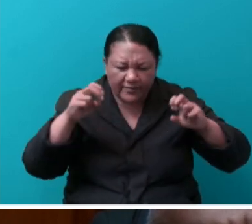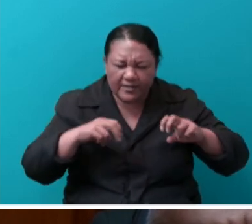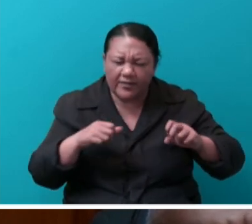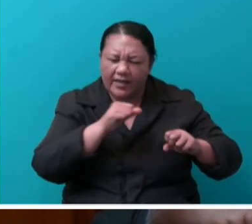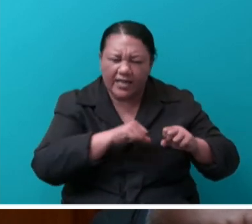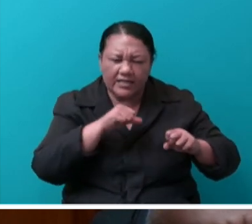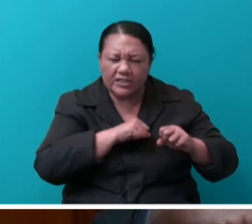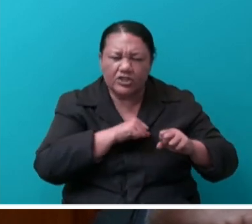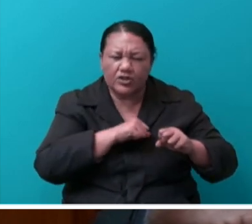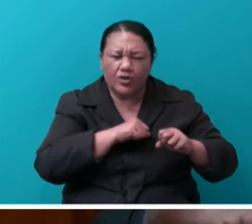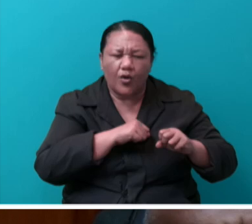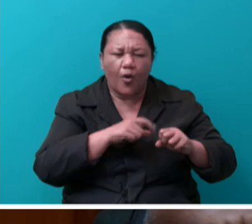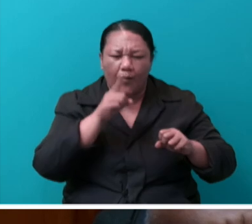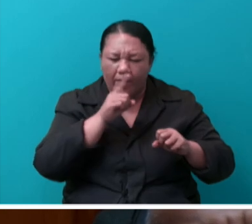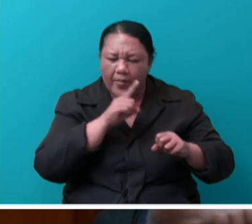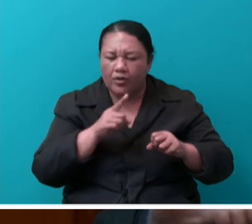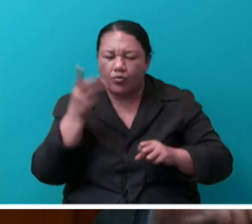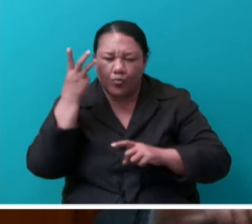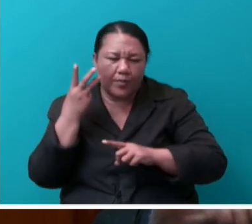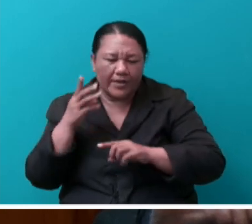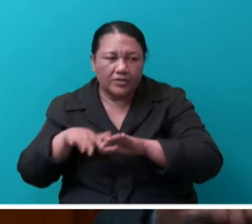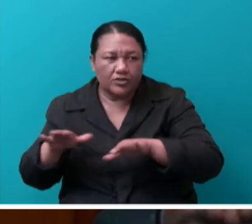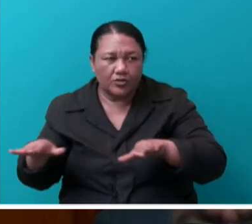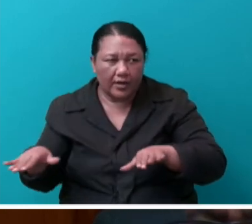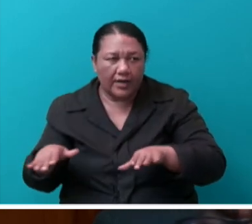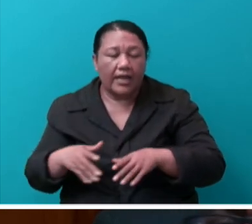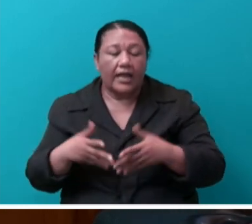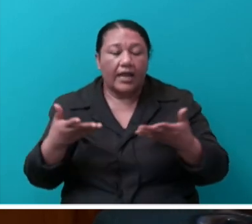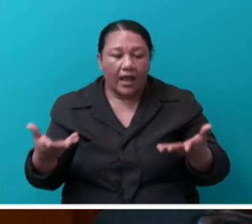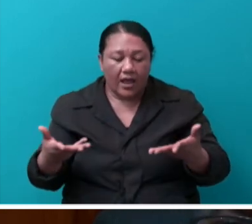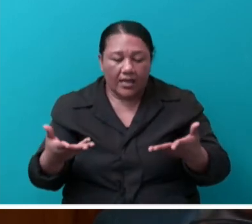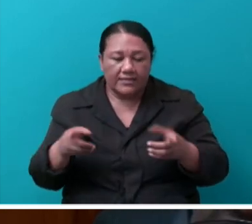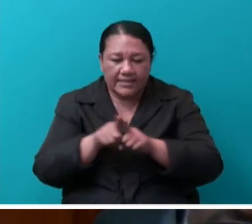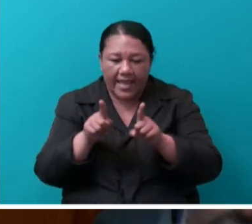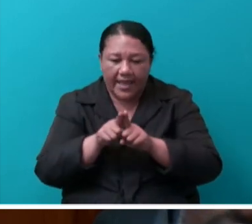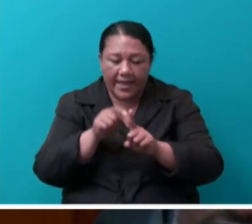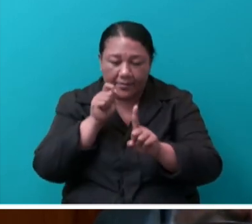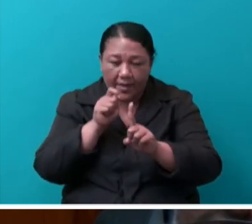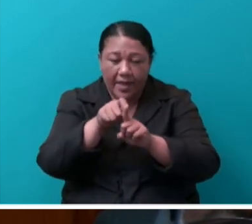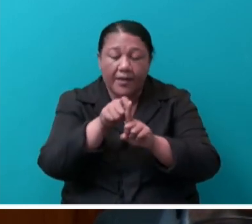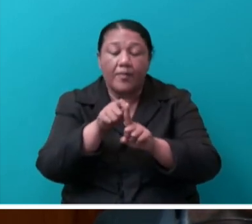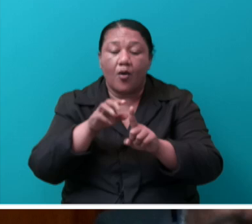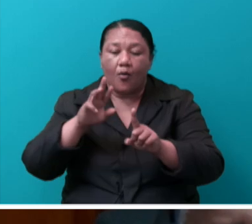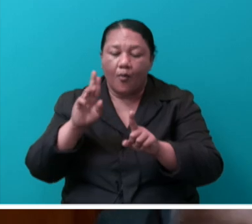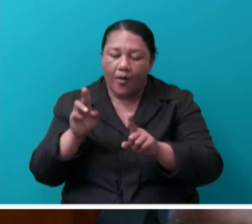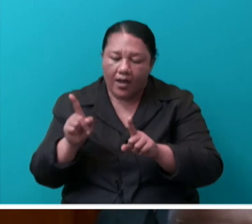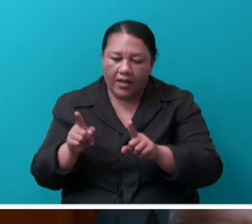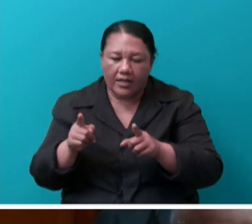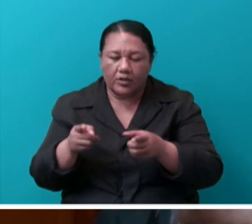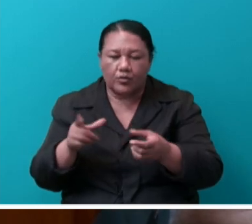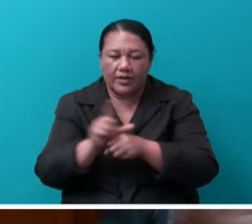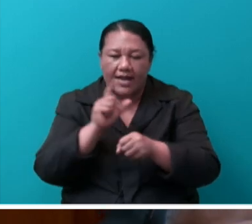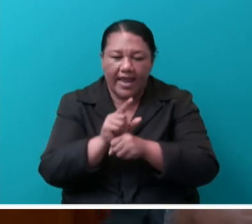and children and the need to be able to create key messages for an aggressive communications campaign